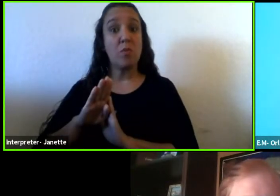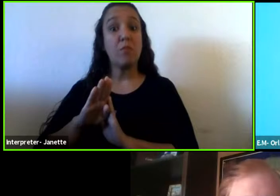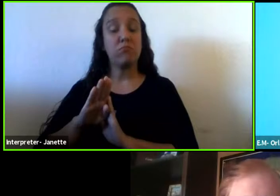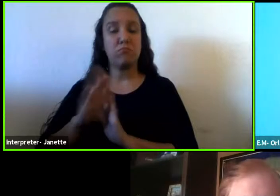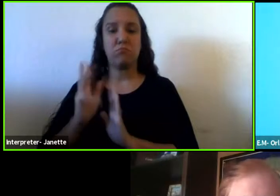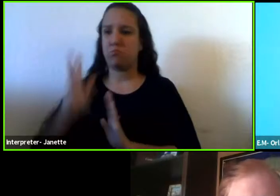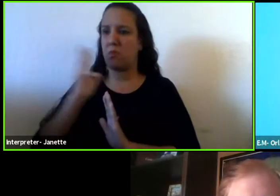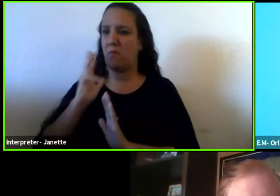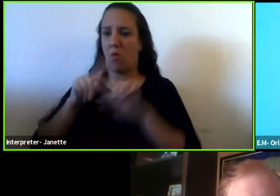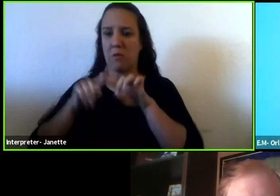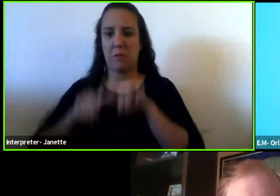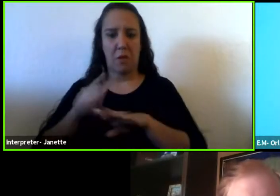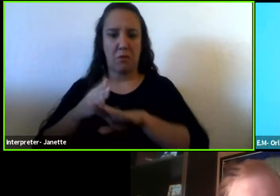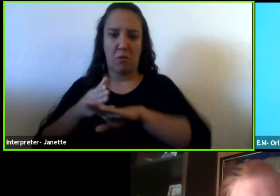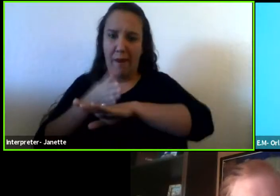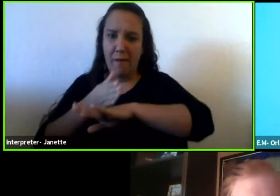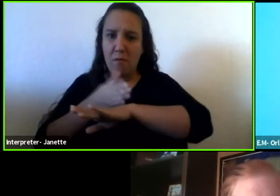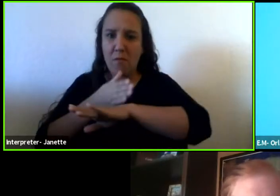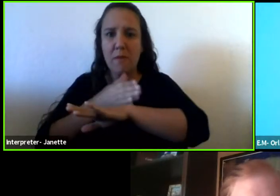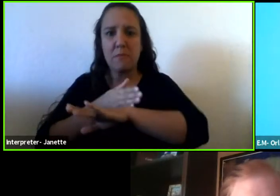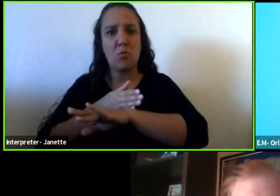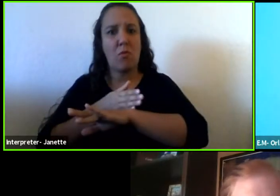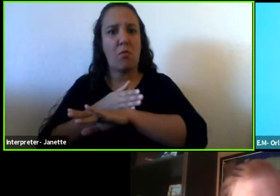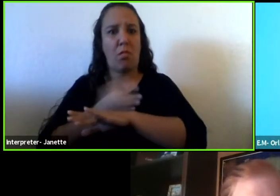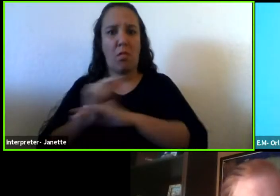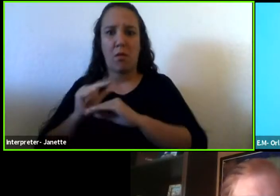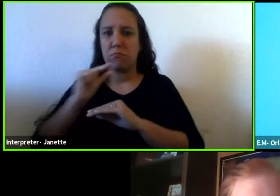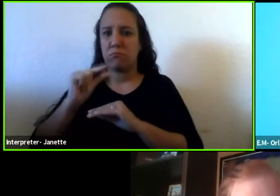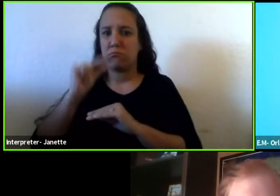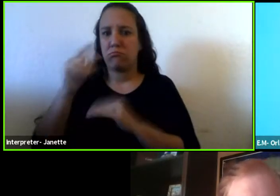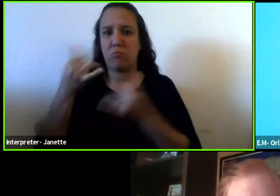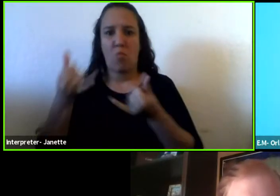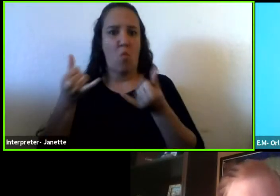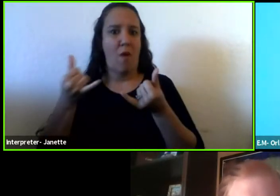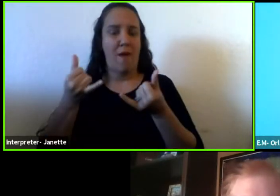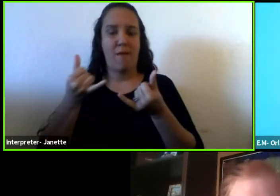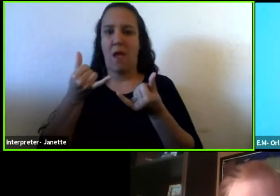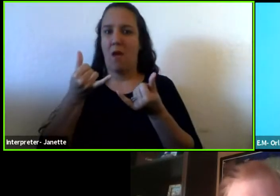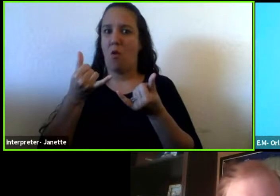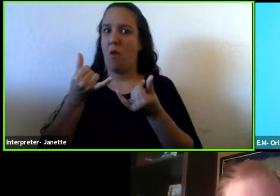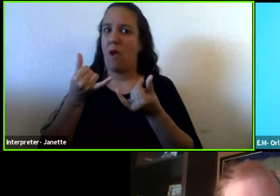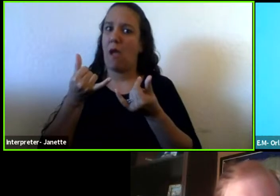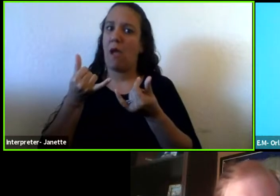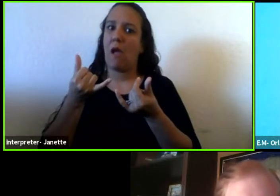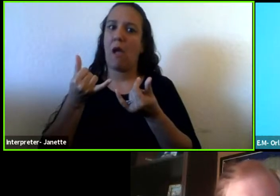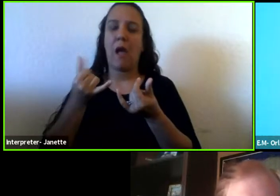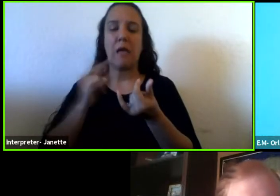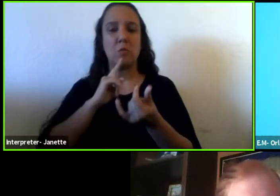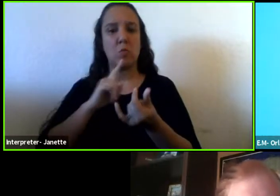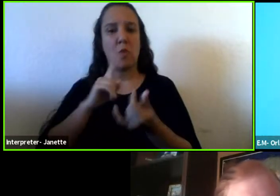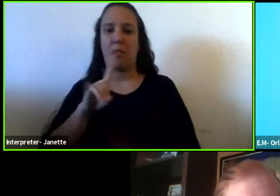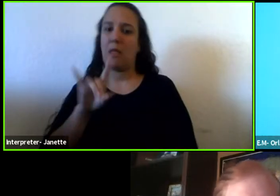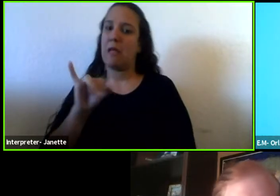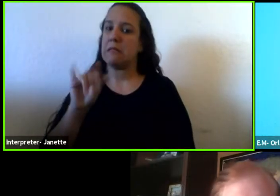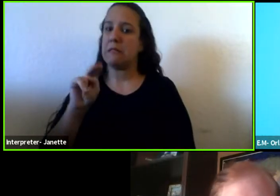consistent execution. Now it's coming from dynamic intelligence and agile execution, like I just spoke